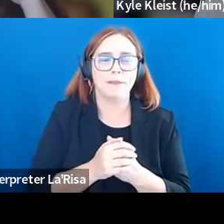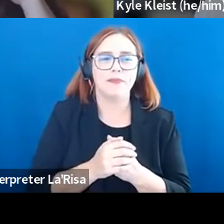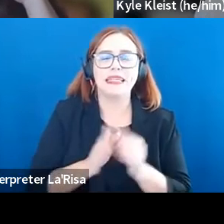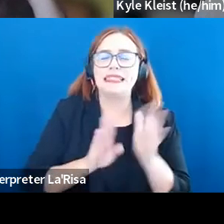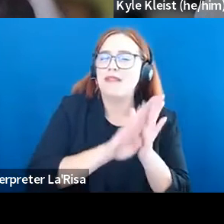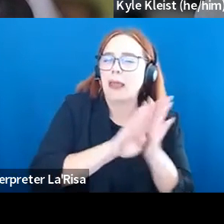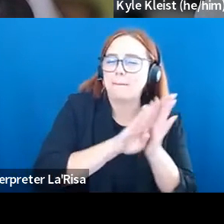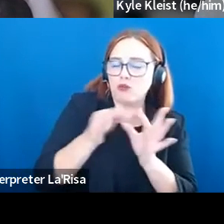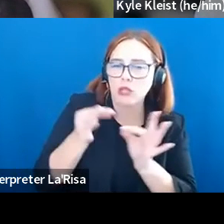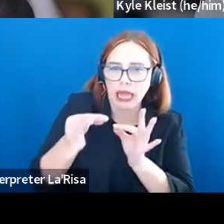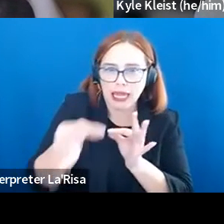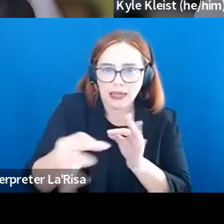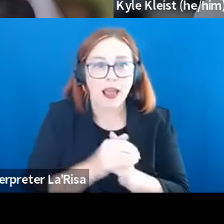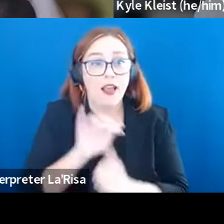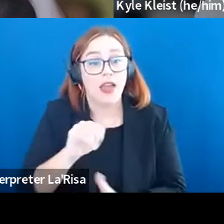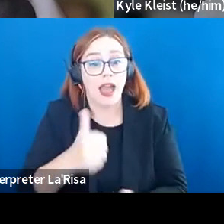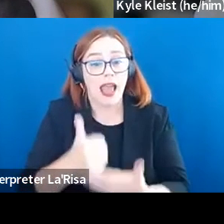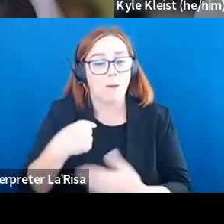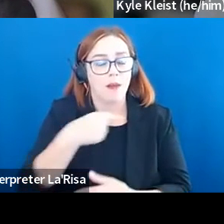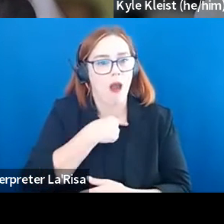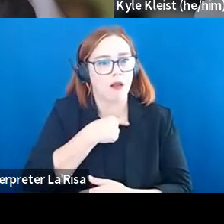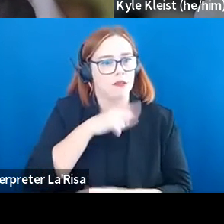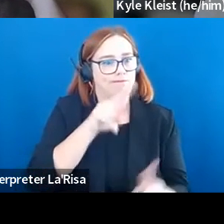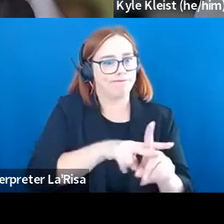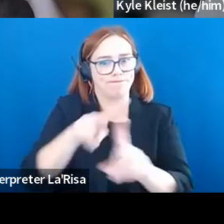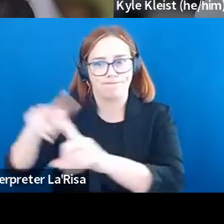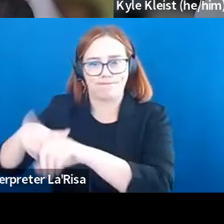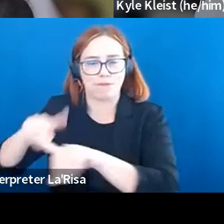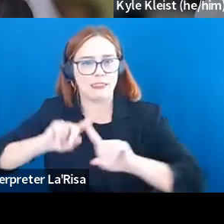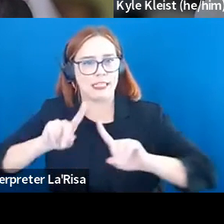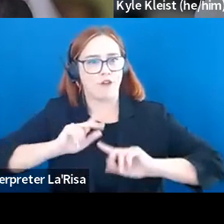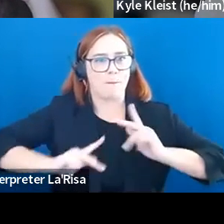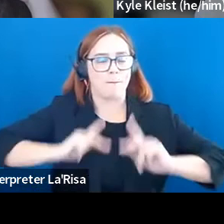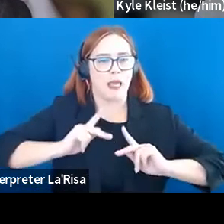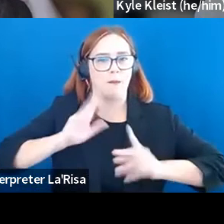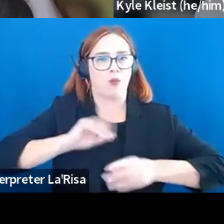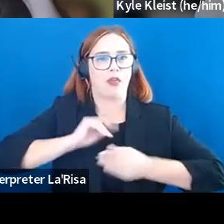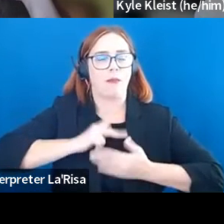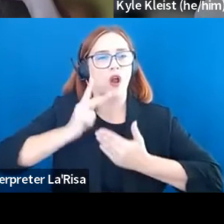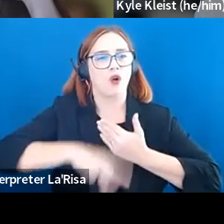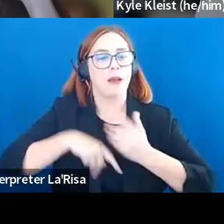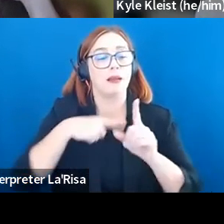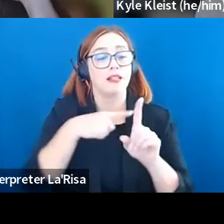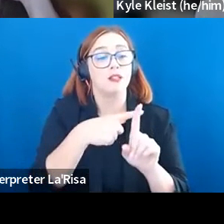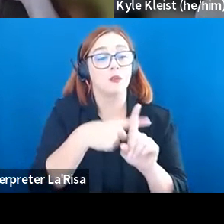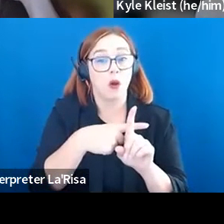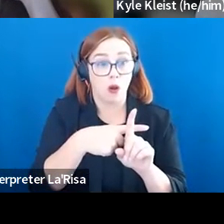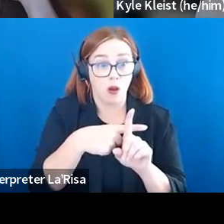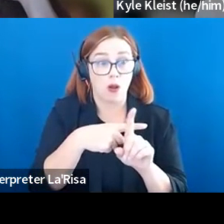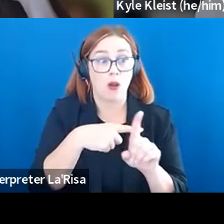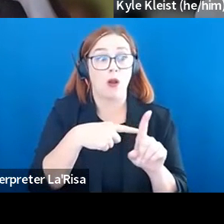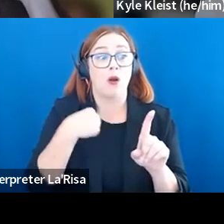distributed to people. So, and as well, we teach health classes with a partnership through the Department of Health, and we are